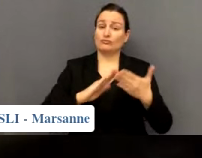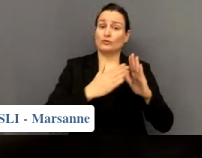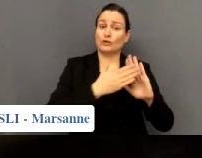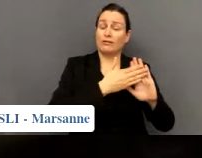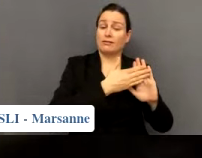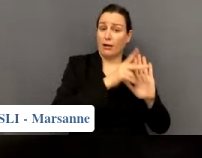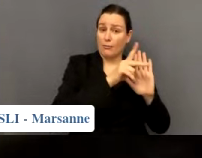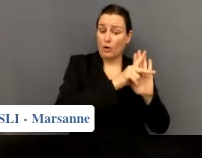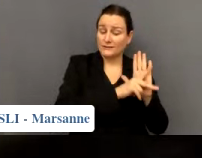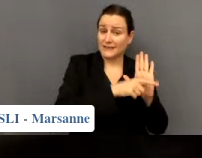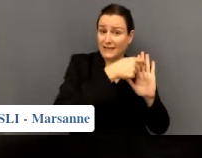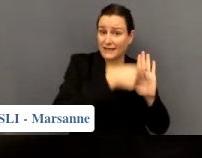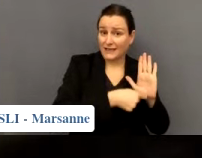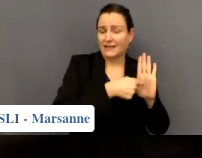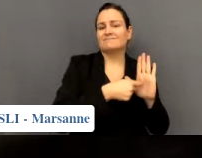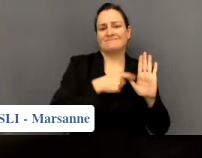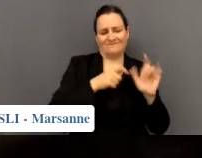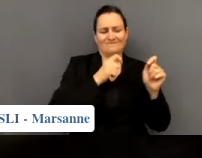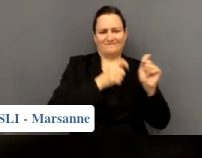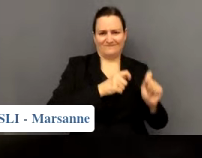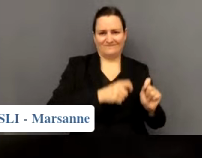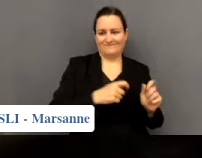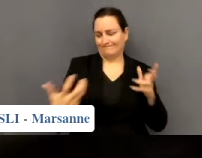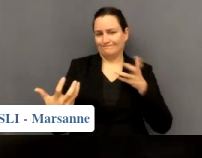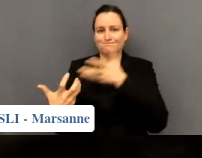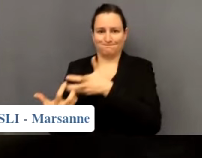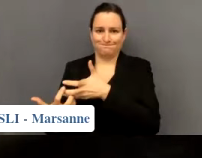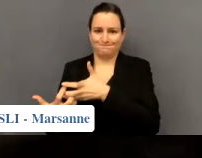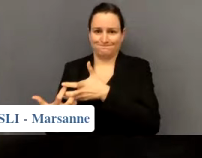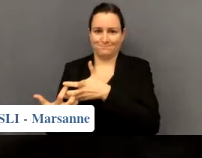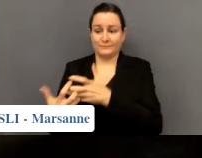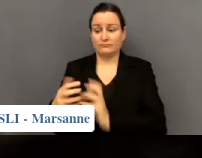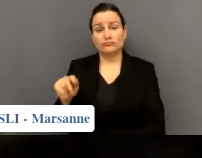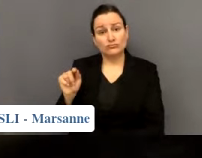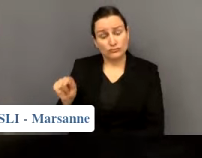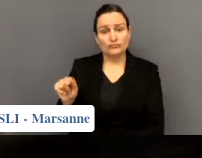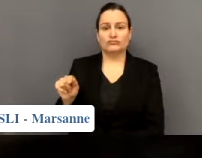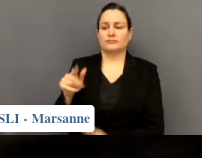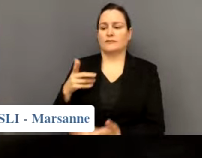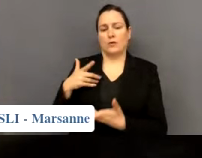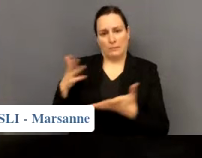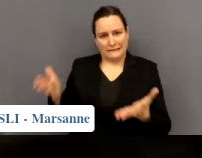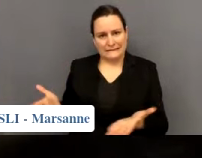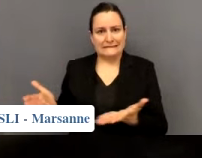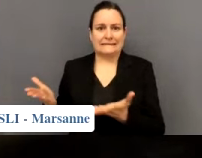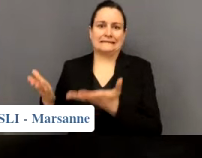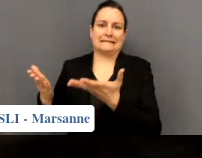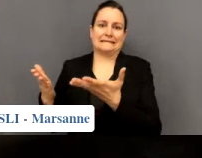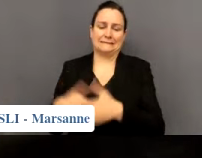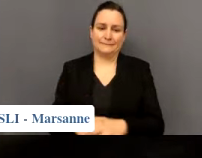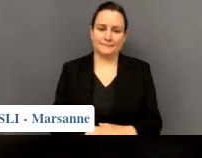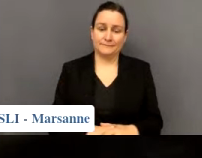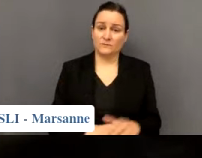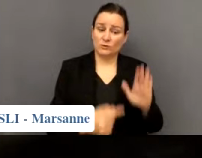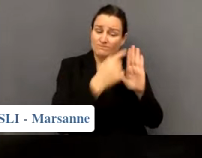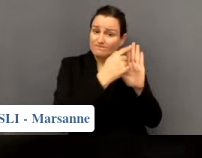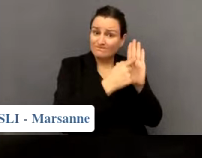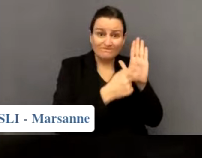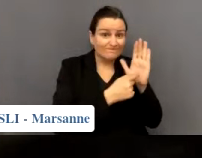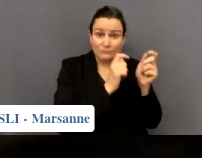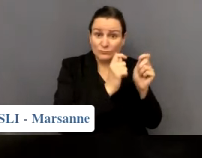the latter can undo the most genuine of efforts to effect reform. The longitudinal study presented a compelling picture of how